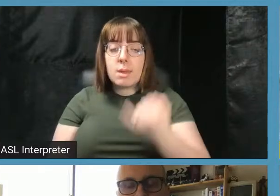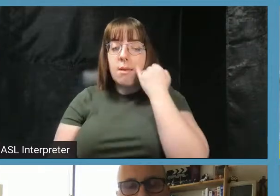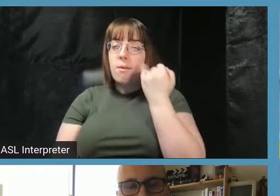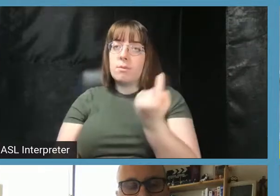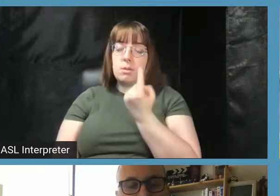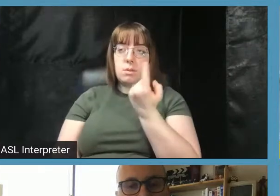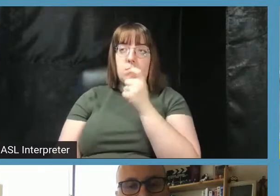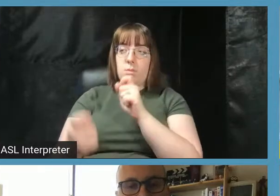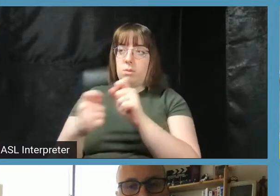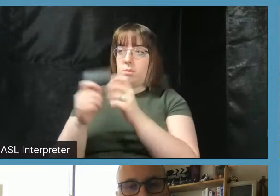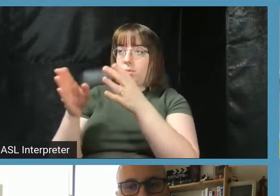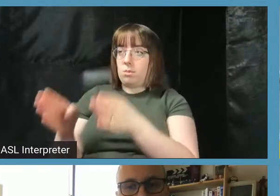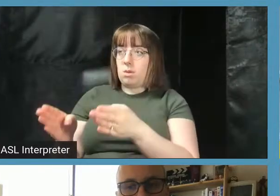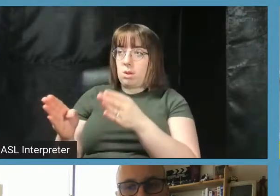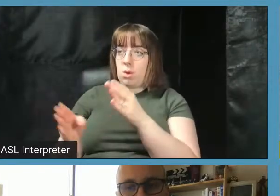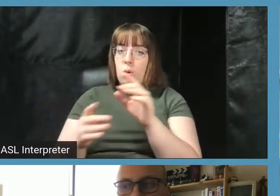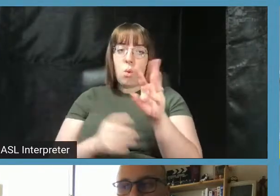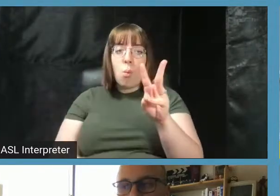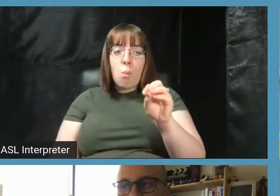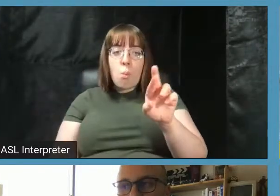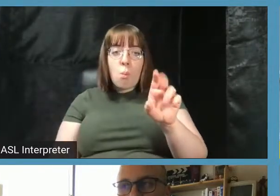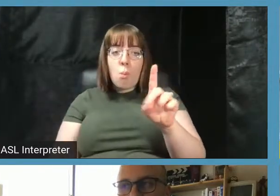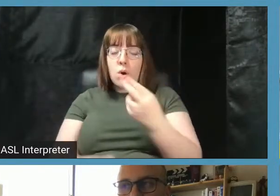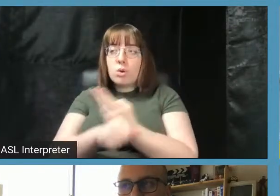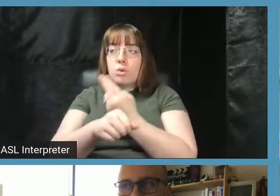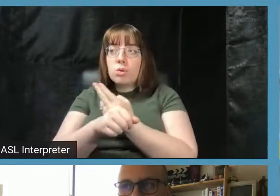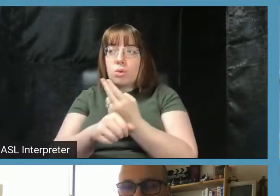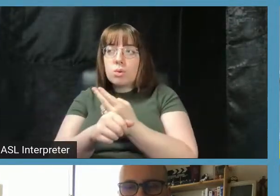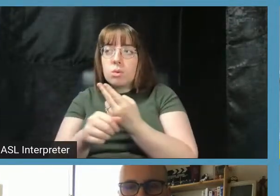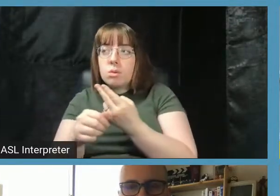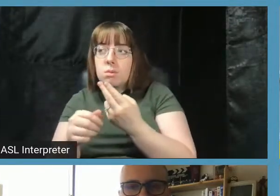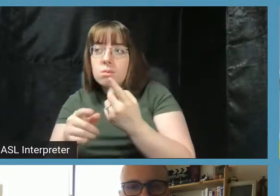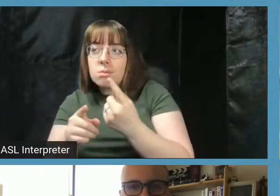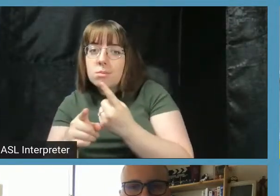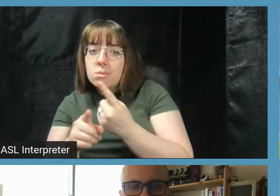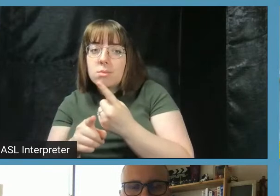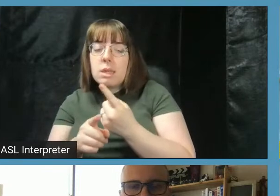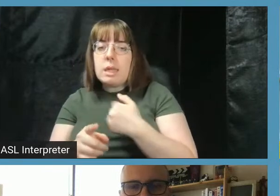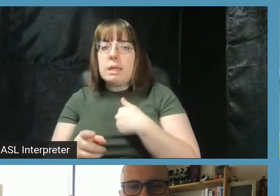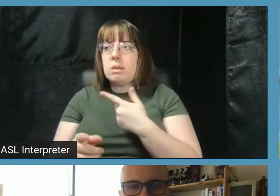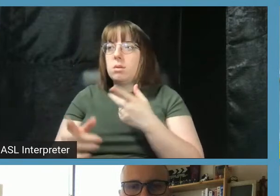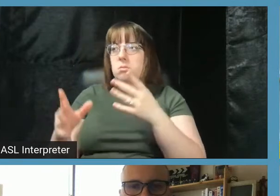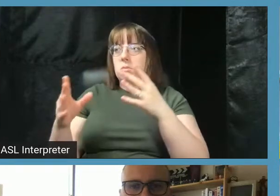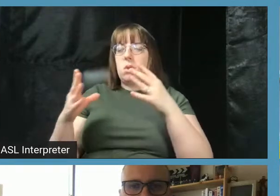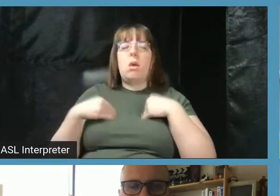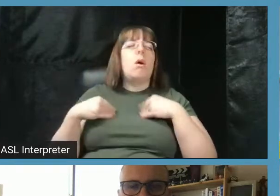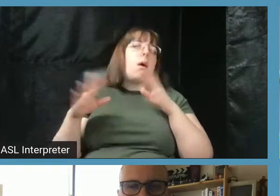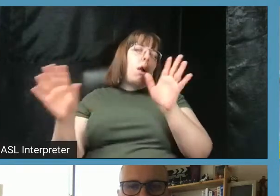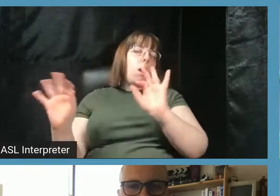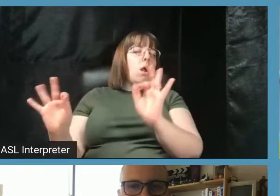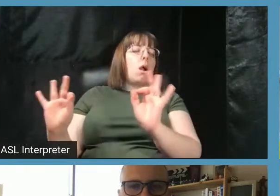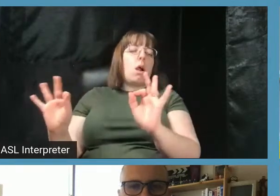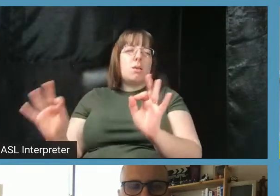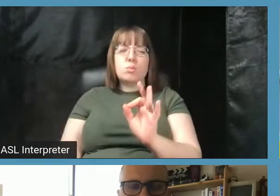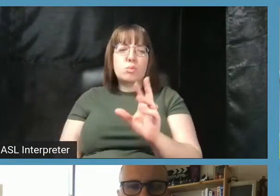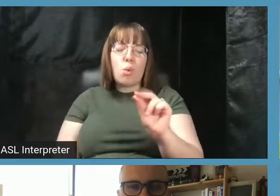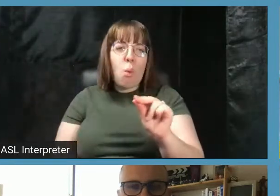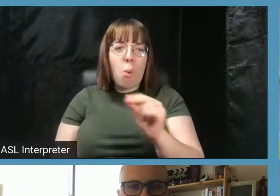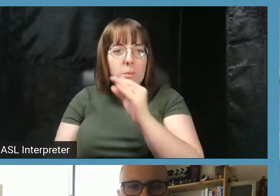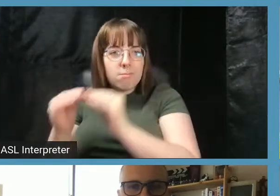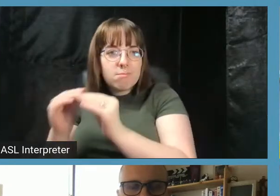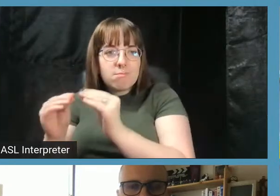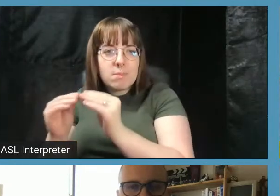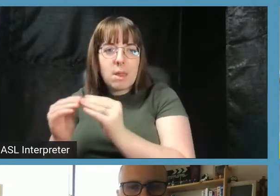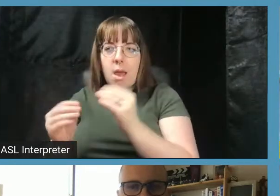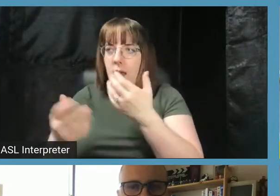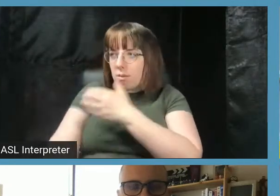difficulty using Word correctly, we need to solve that problem. We shouldn't just accept that as being okay, but how can we empower